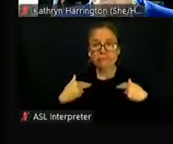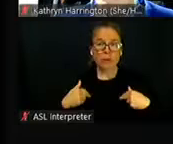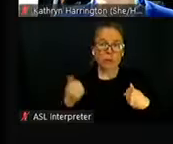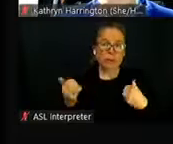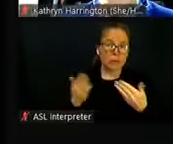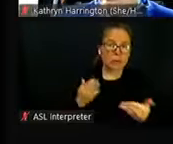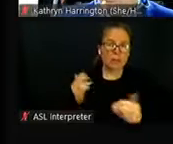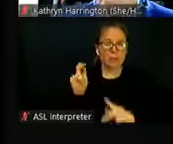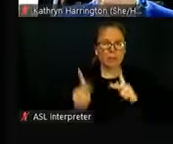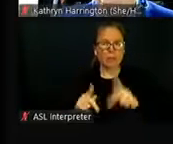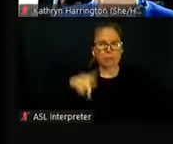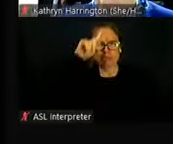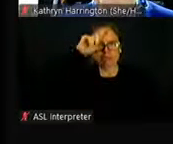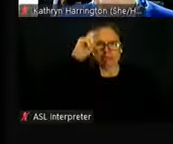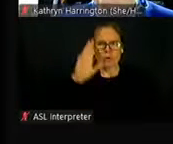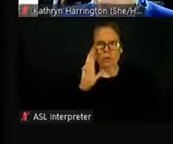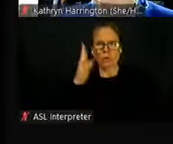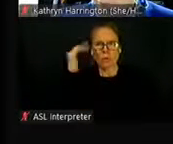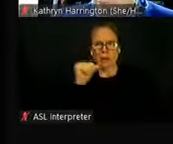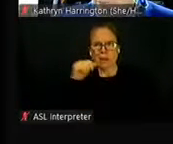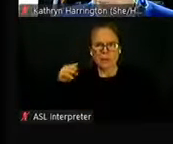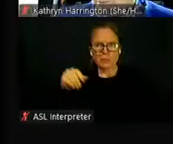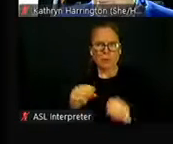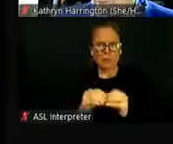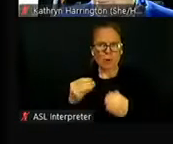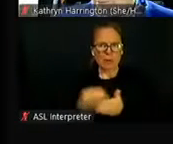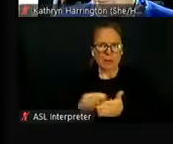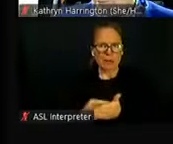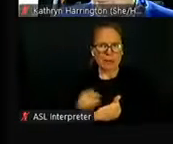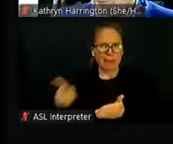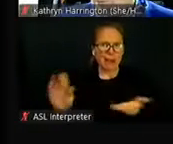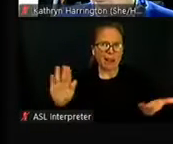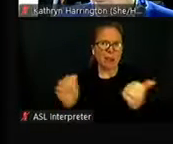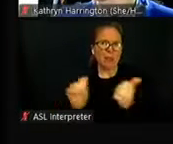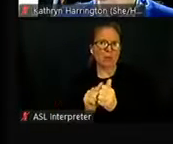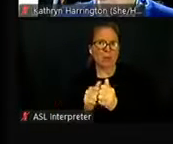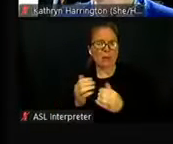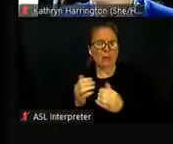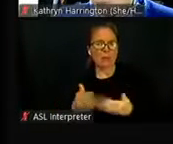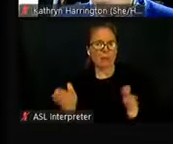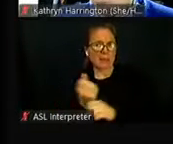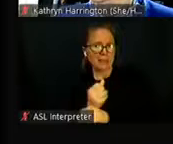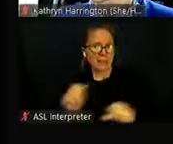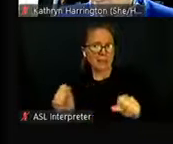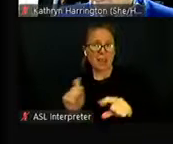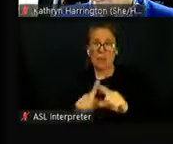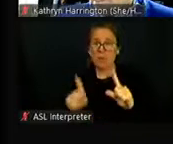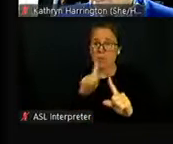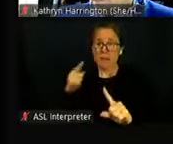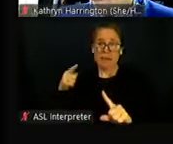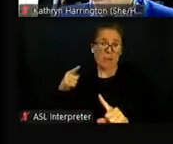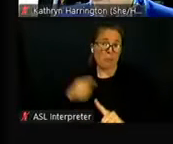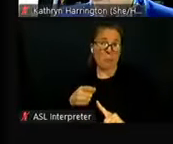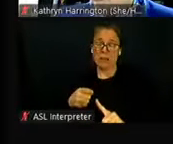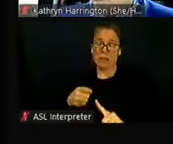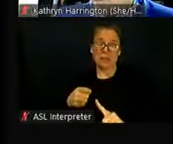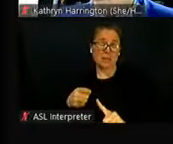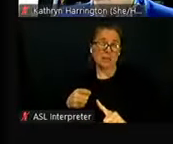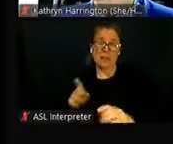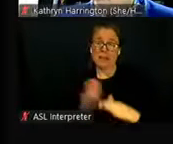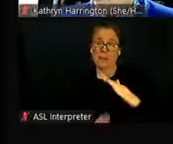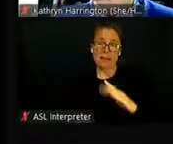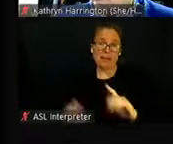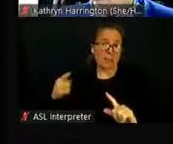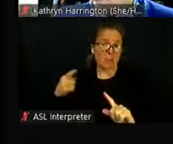why don't we spend more money there versus public safety. But the bottom line, the fundamental issue here is